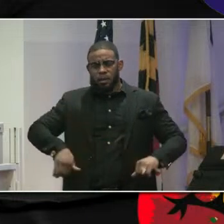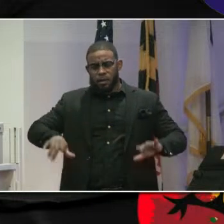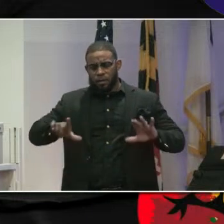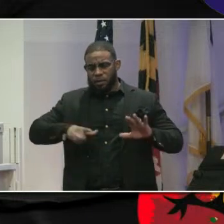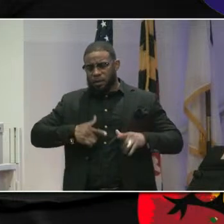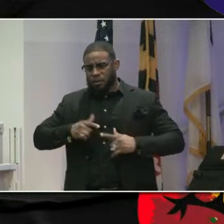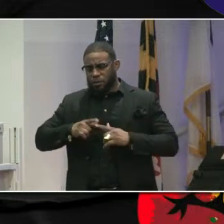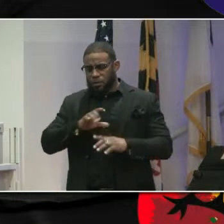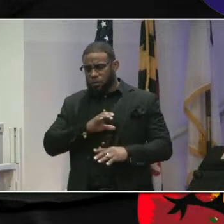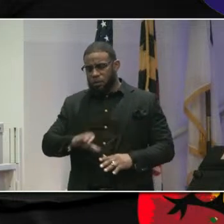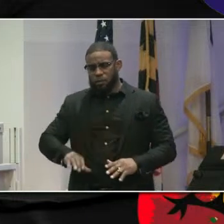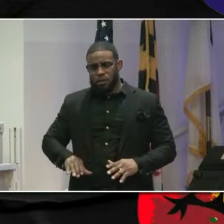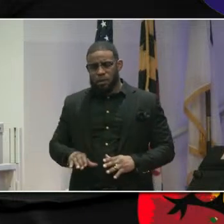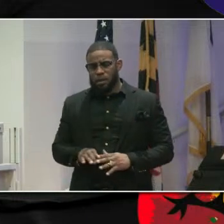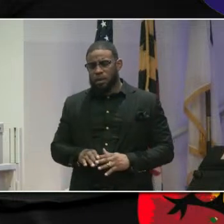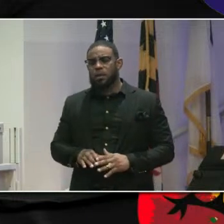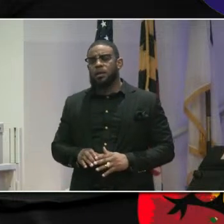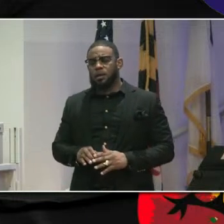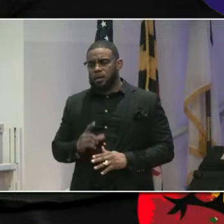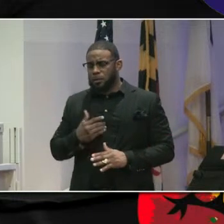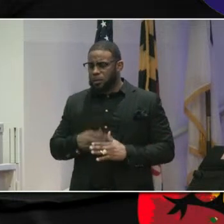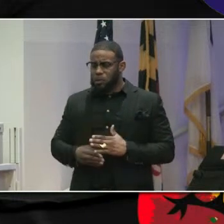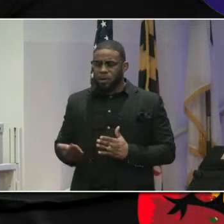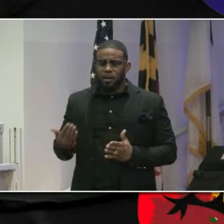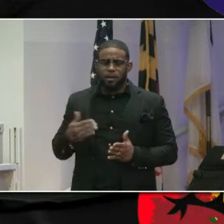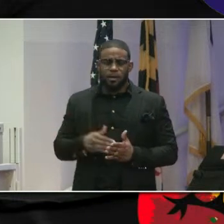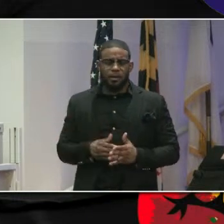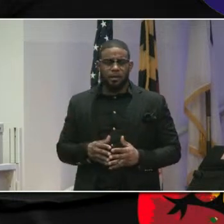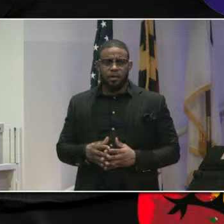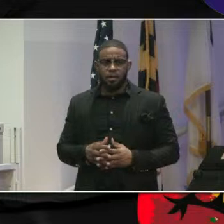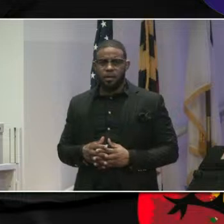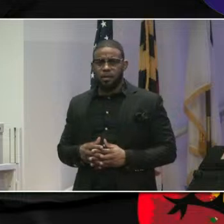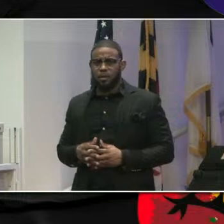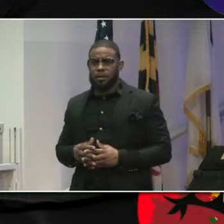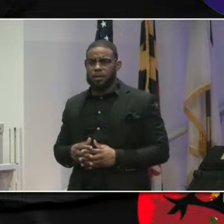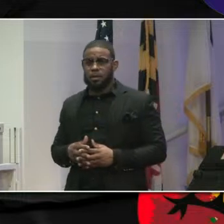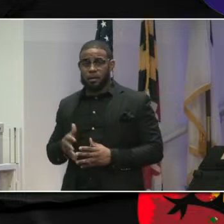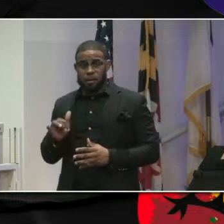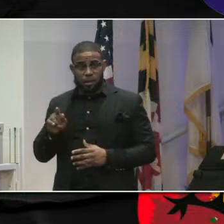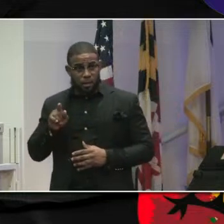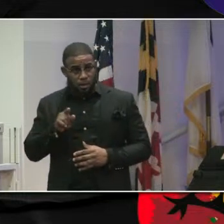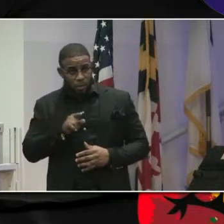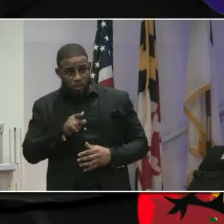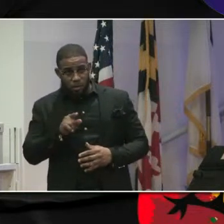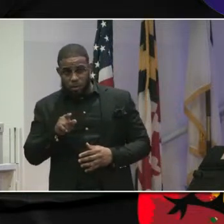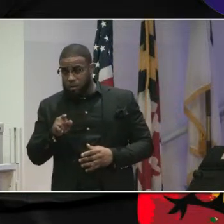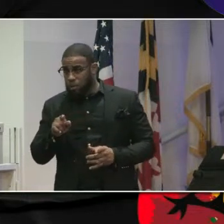to Christ? In other words, be born again. If that's you,